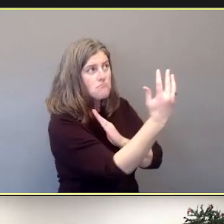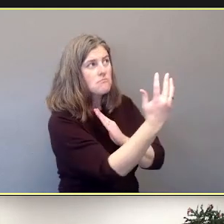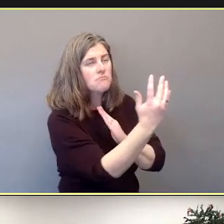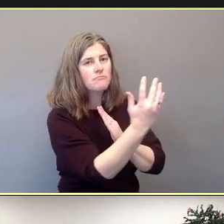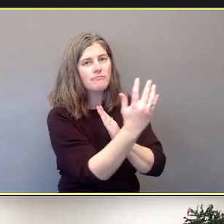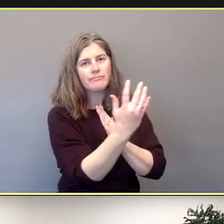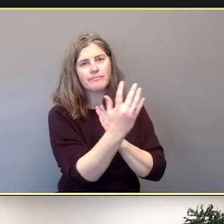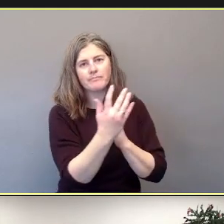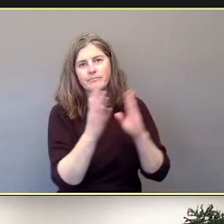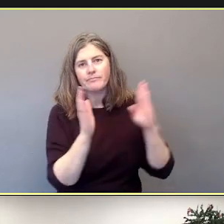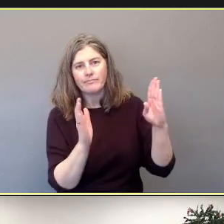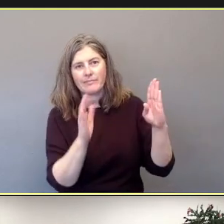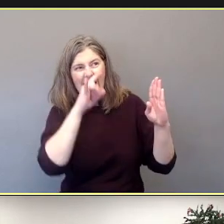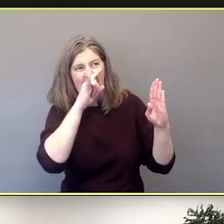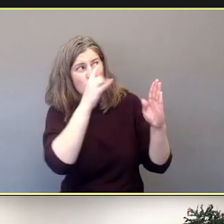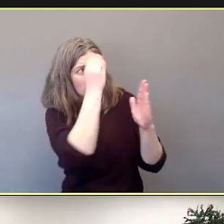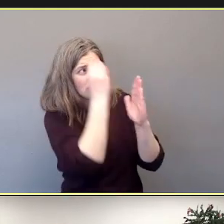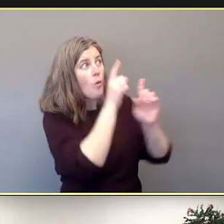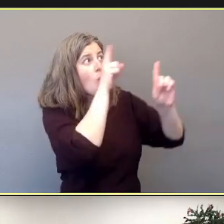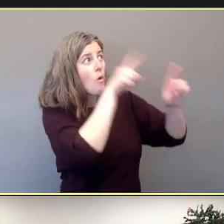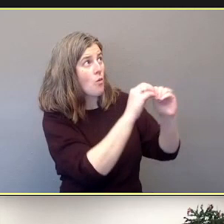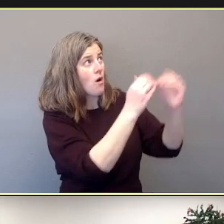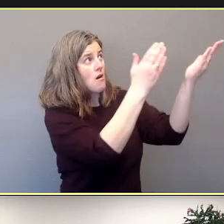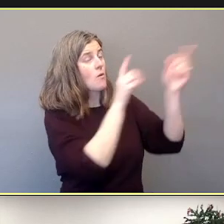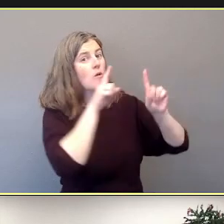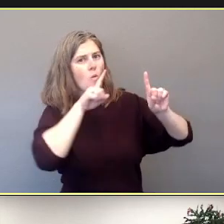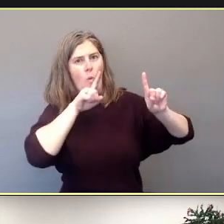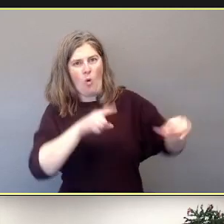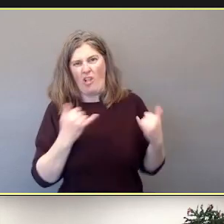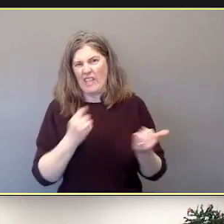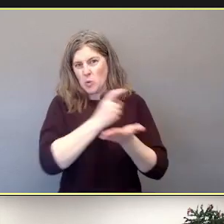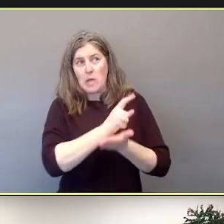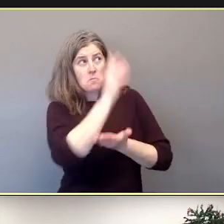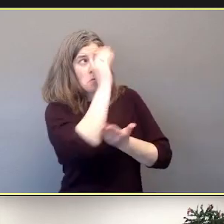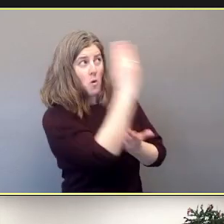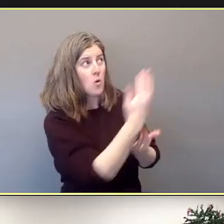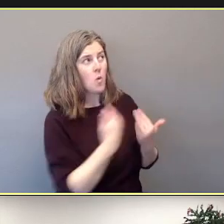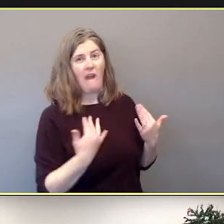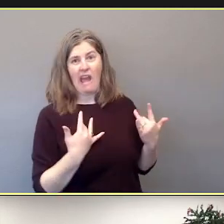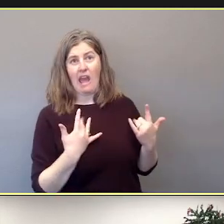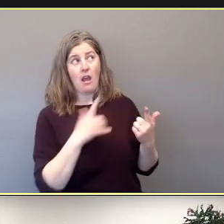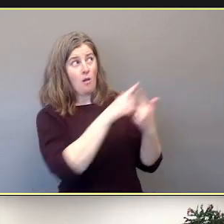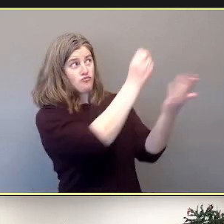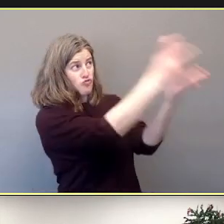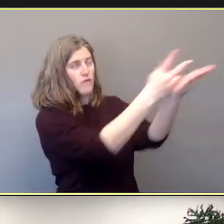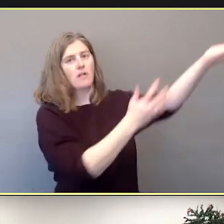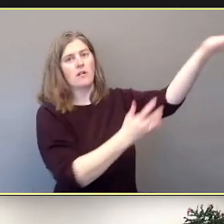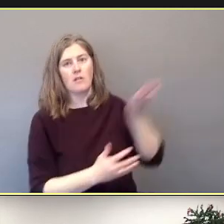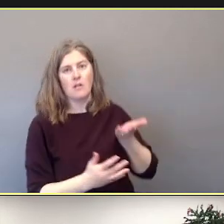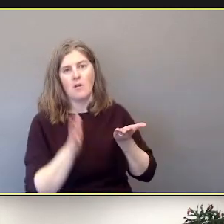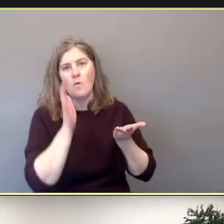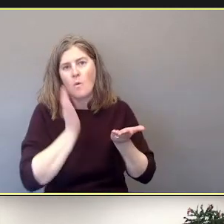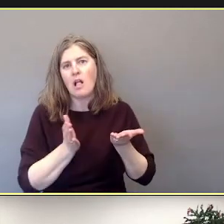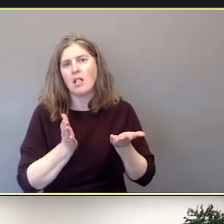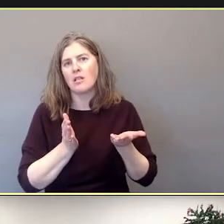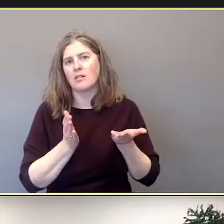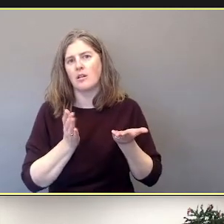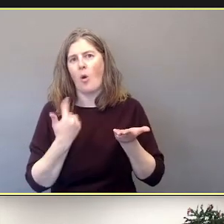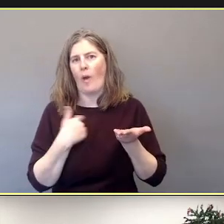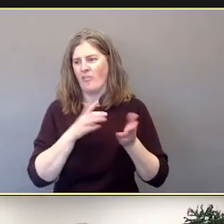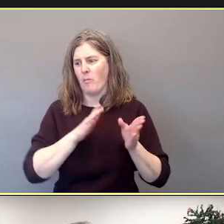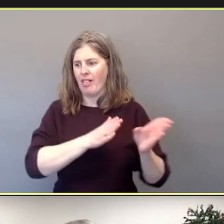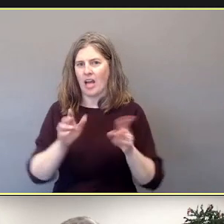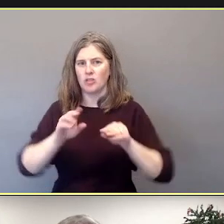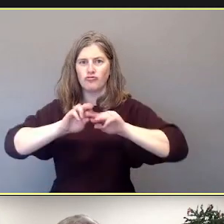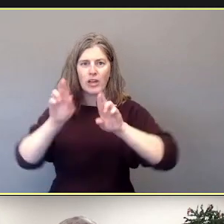364-day-old kids. We can put those orders in this week. And we have that same plan to roll out, but